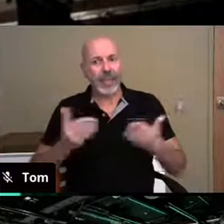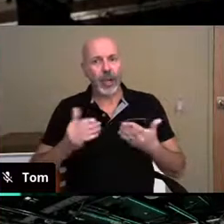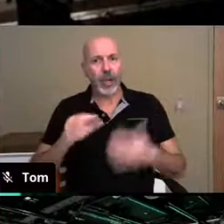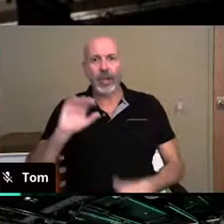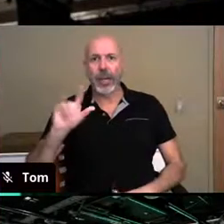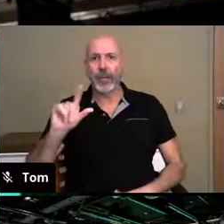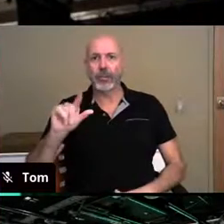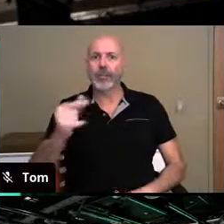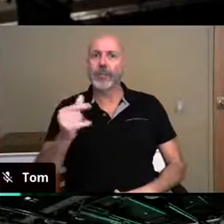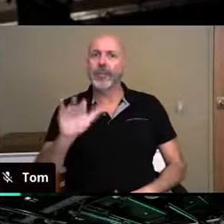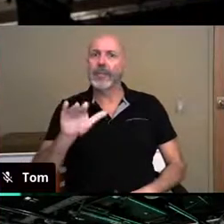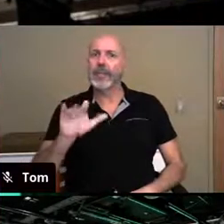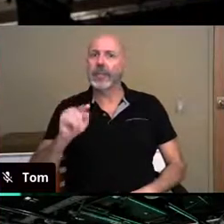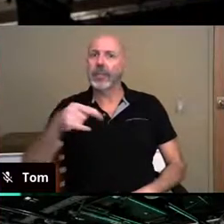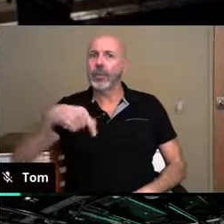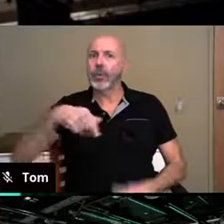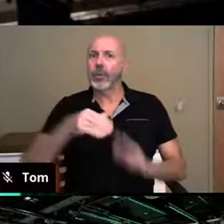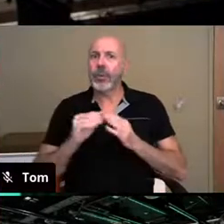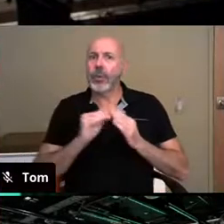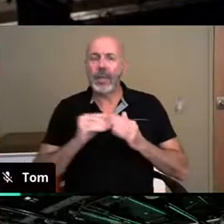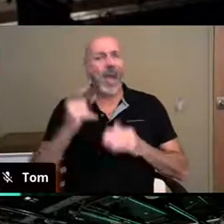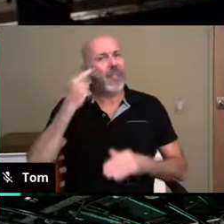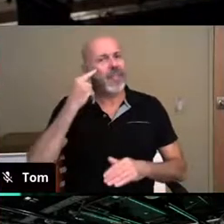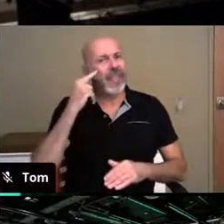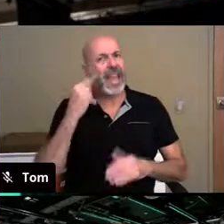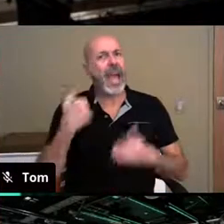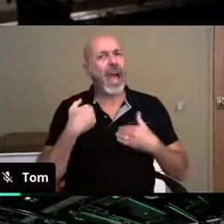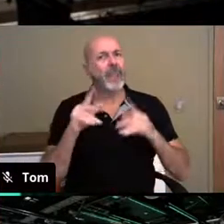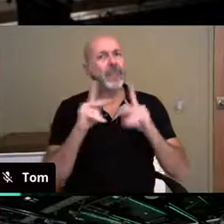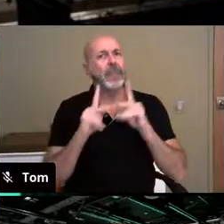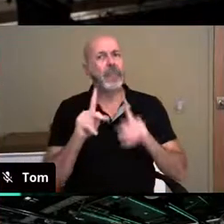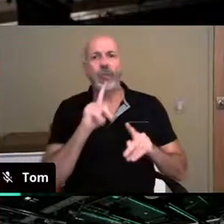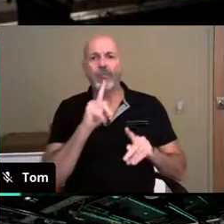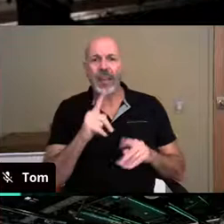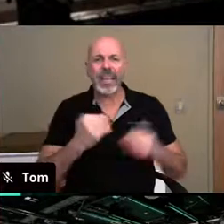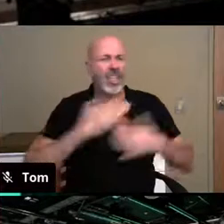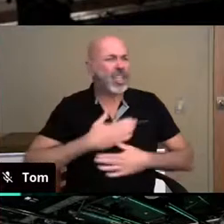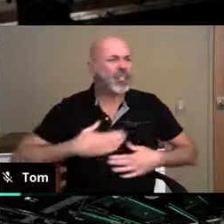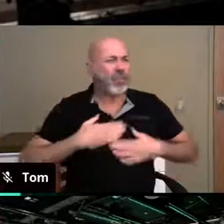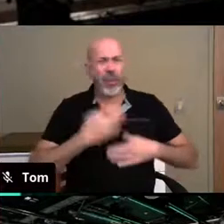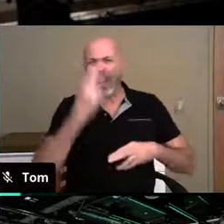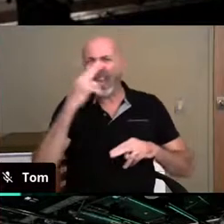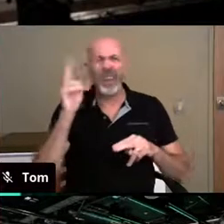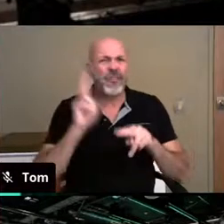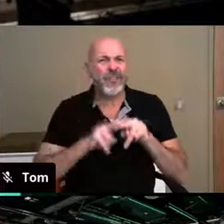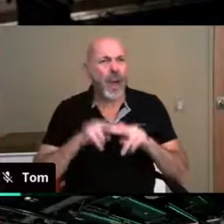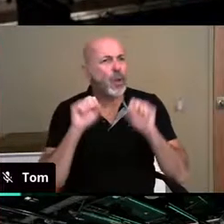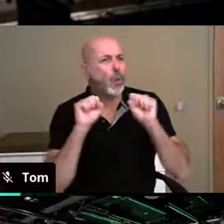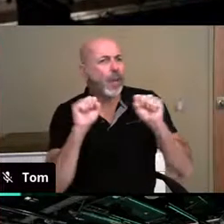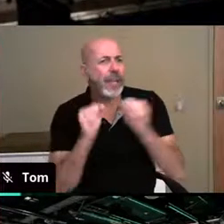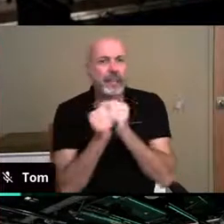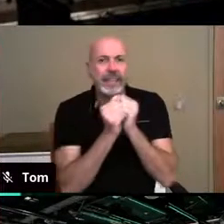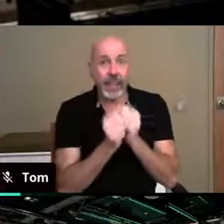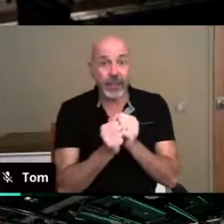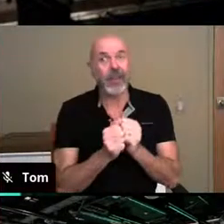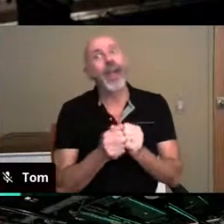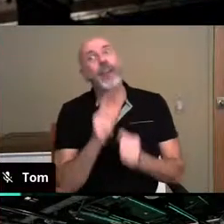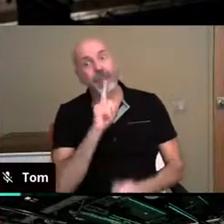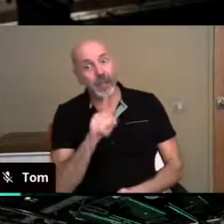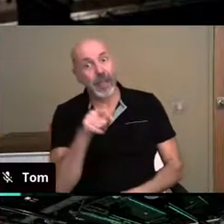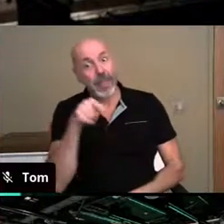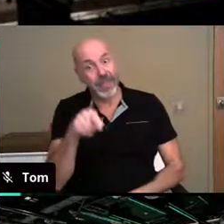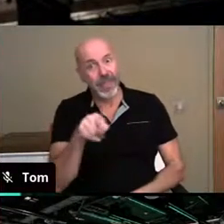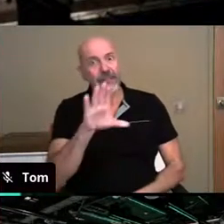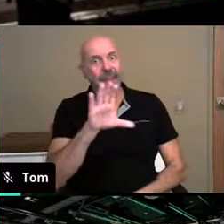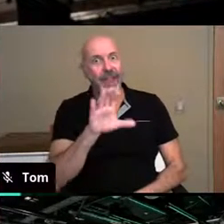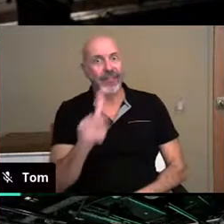where I think just having fun, entertaining people while they're working out, which this 5K is on social medias